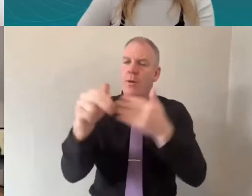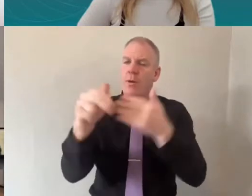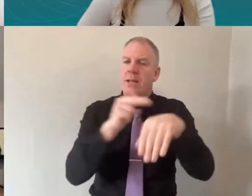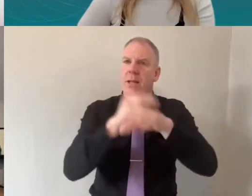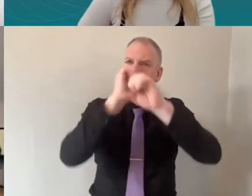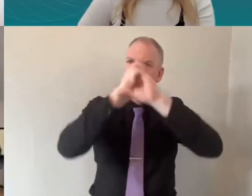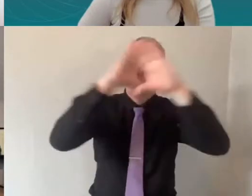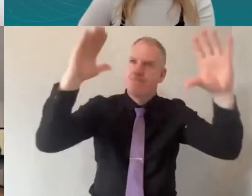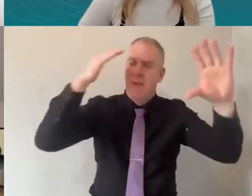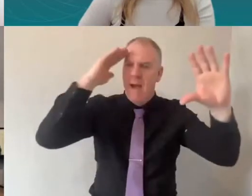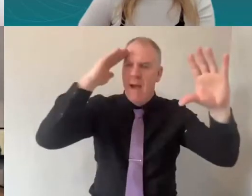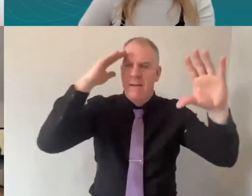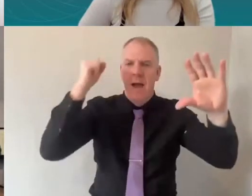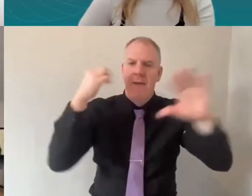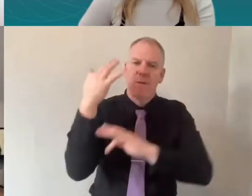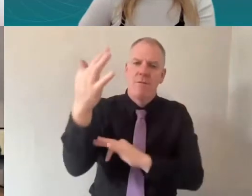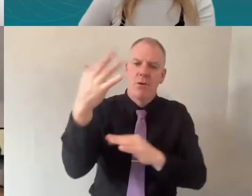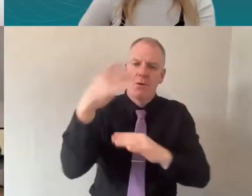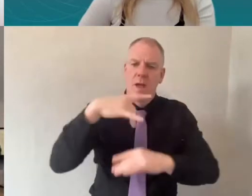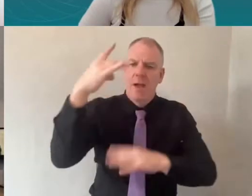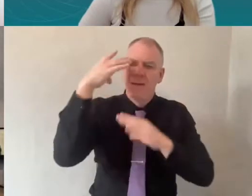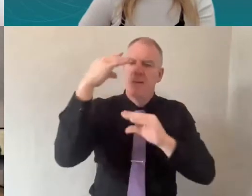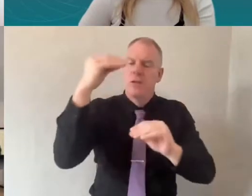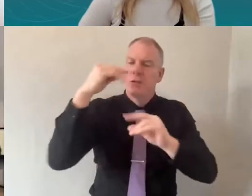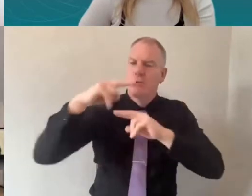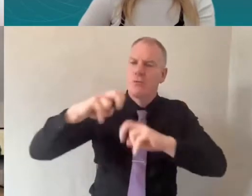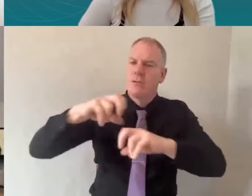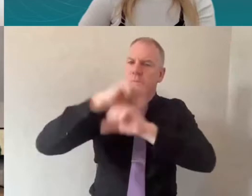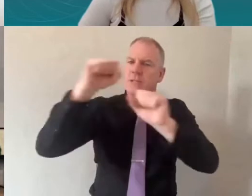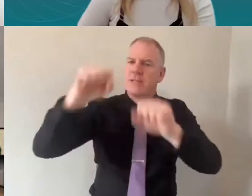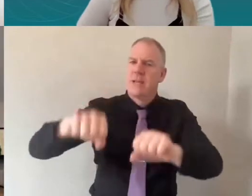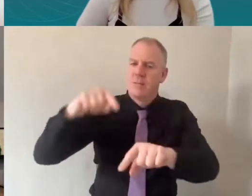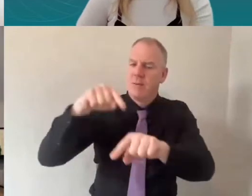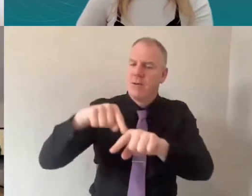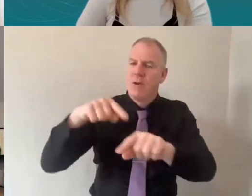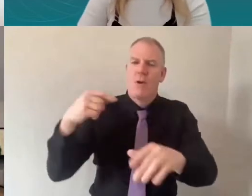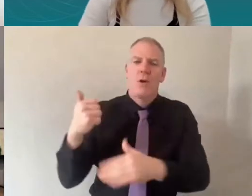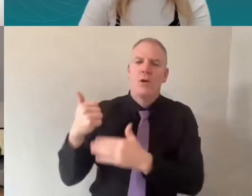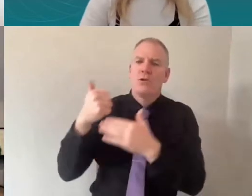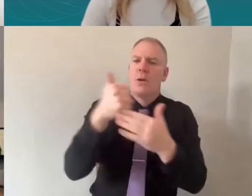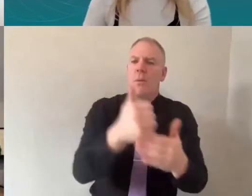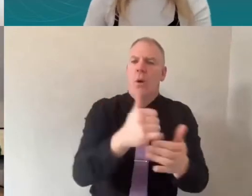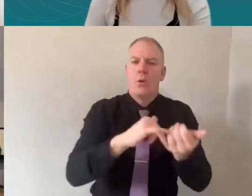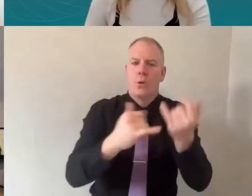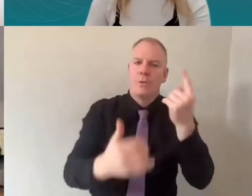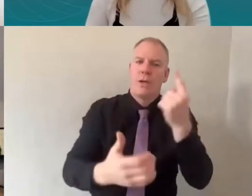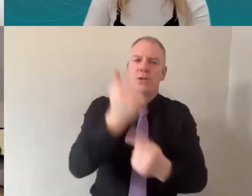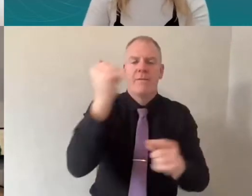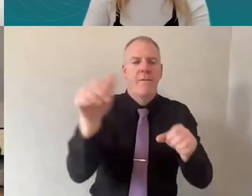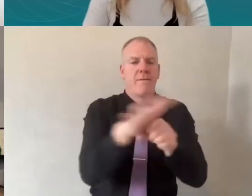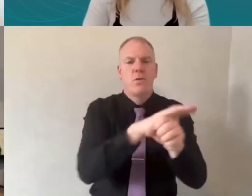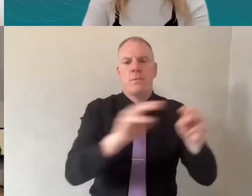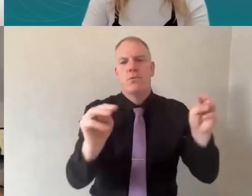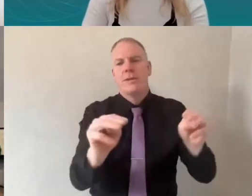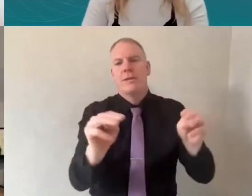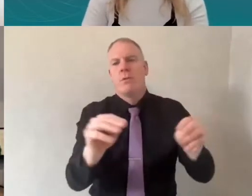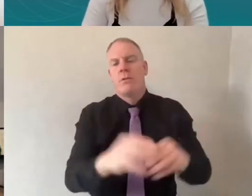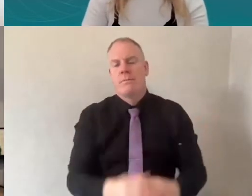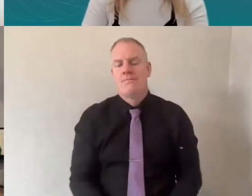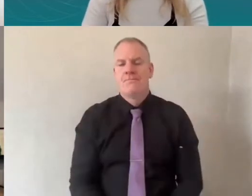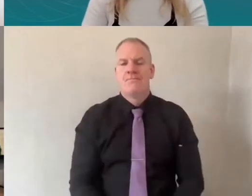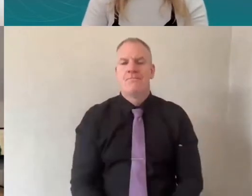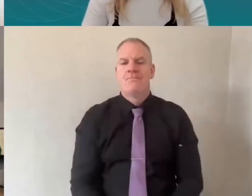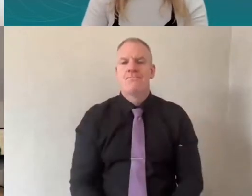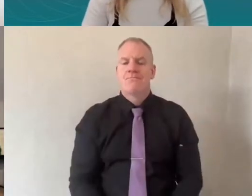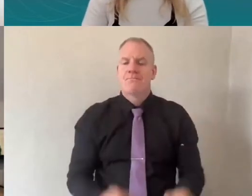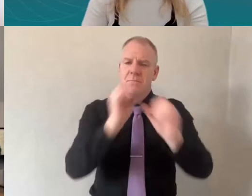Ireland with a further and higher education and research system that supports people in reaching their full potential. A vision